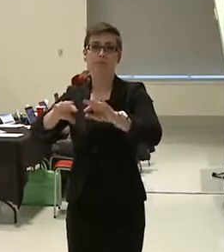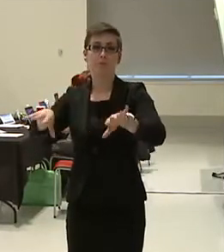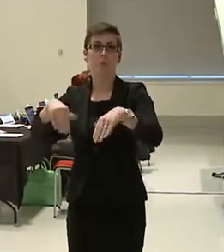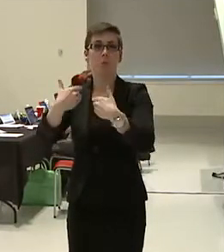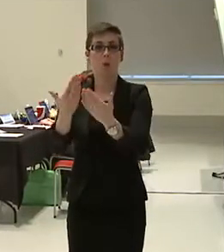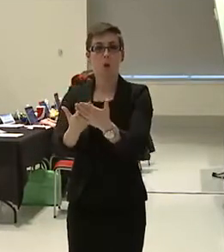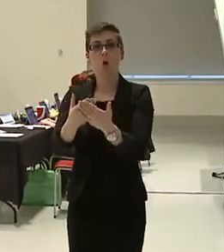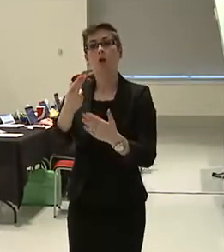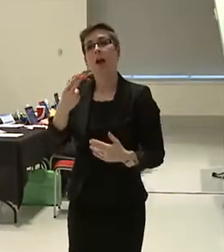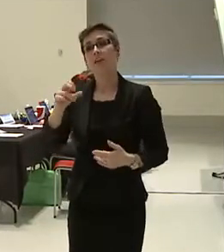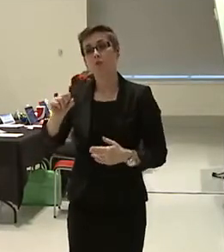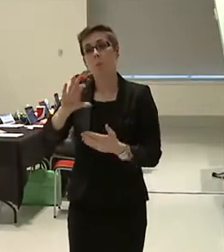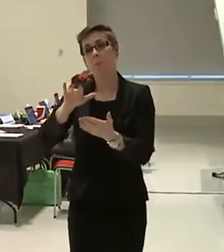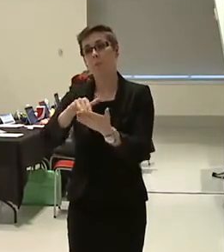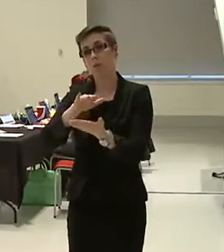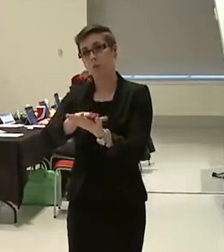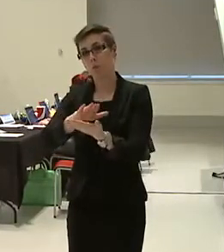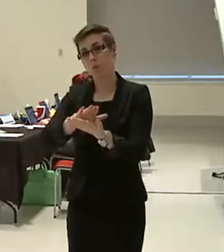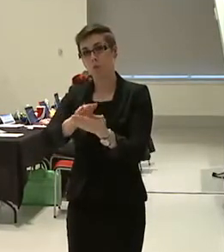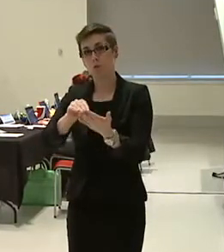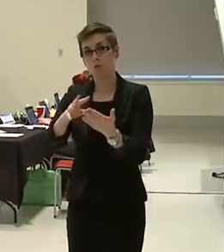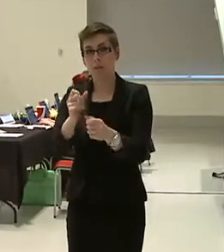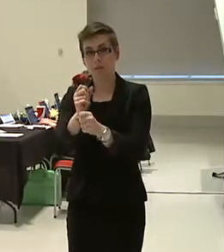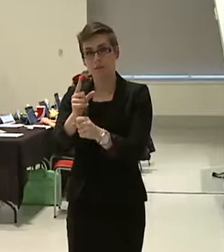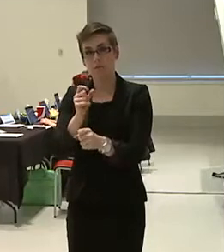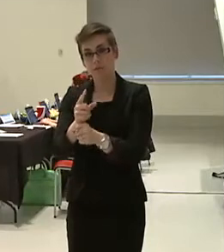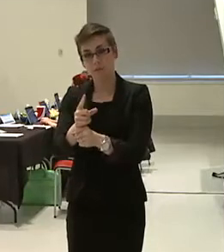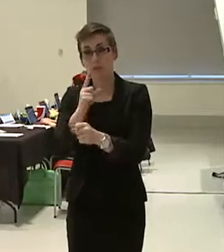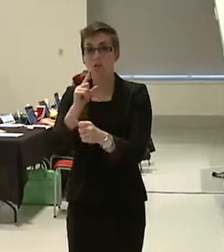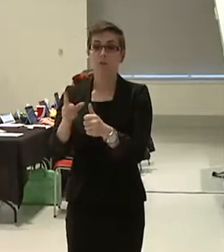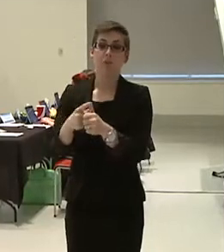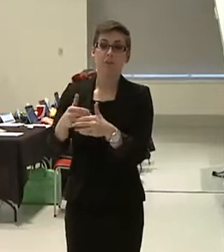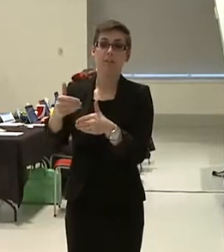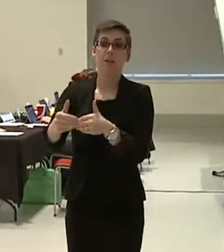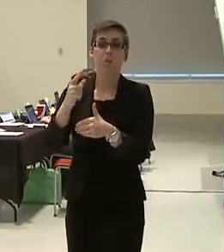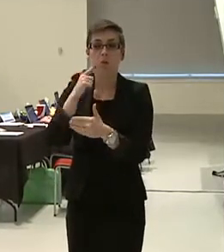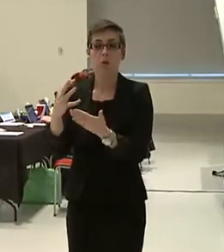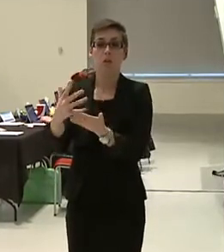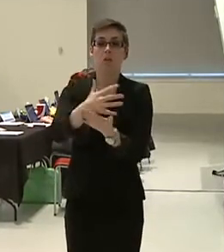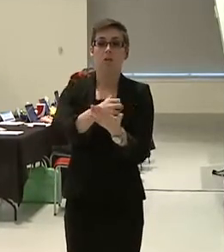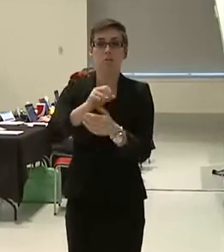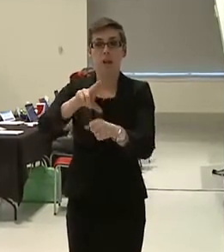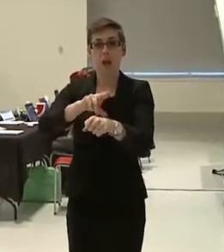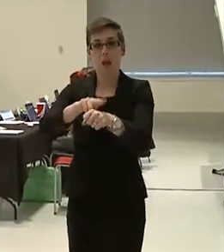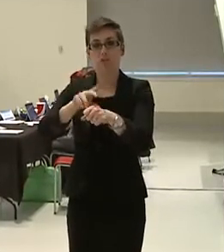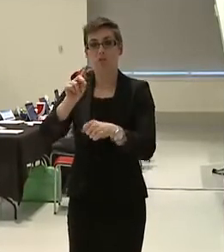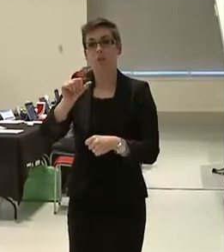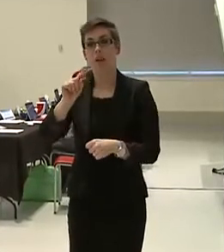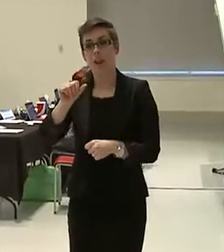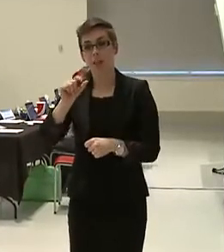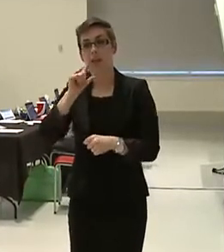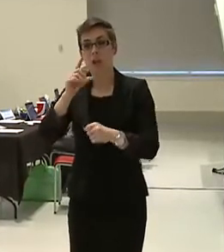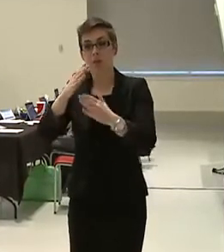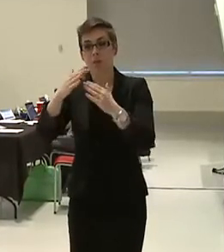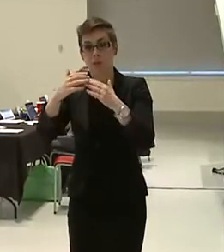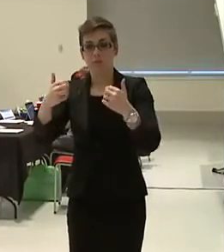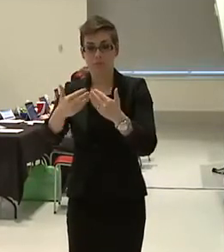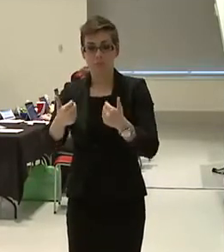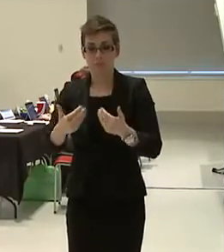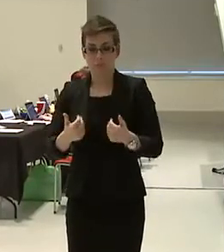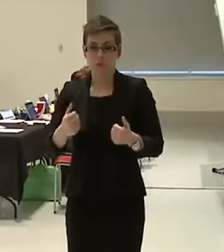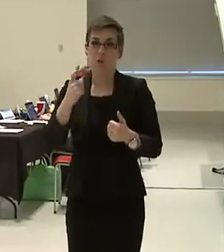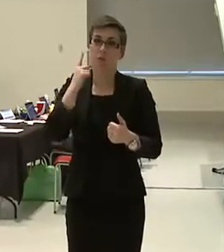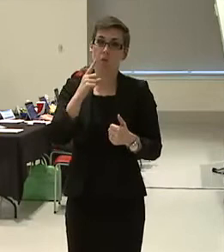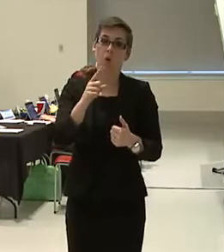middle school students each year. This would be an important first step in collecting national data that can be segmented across lines of race, gender,